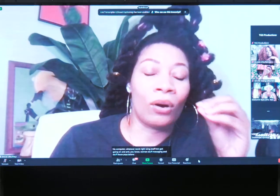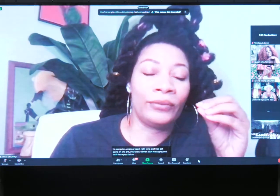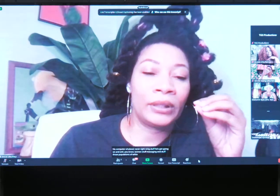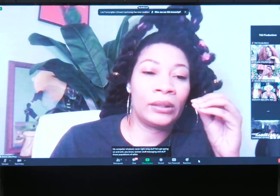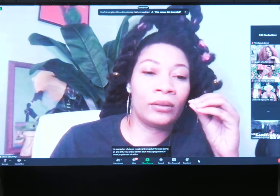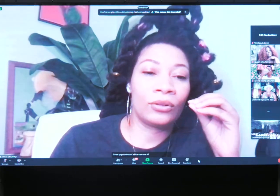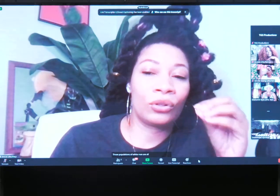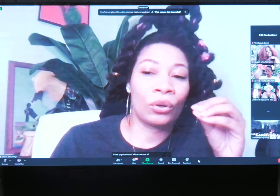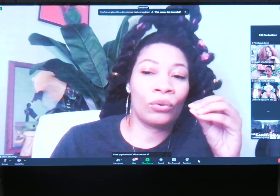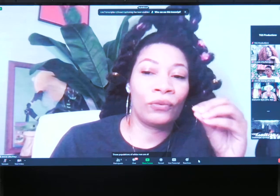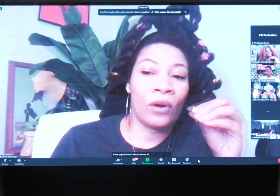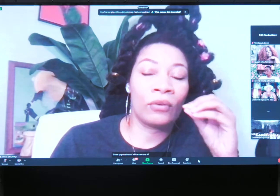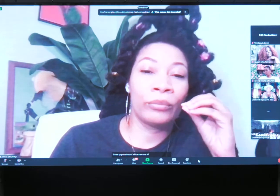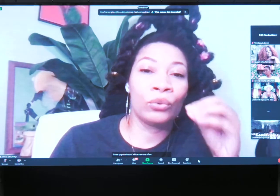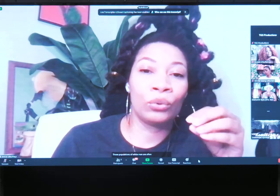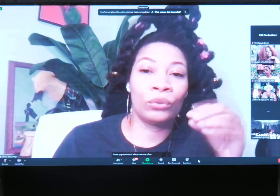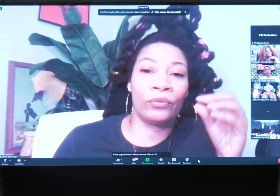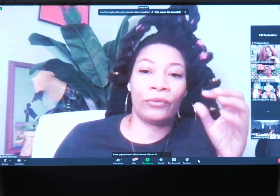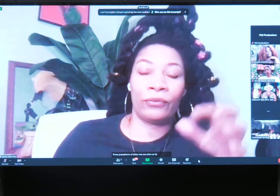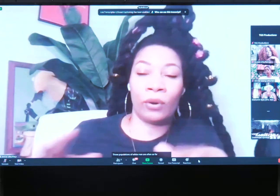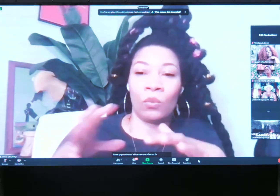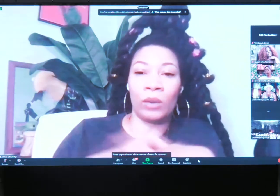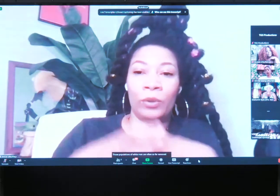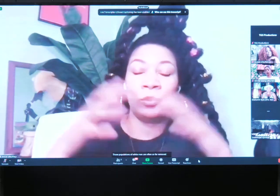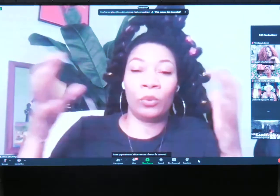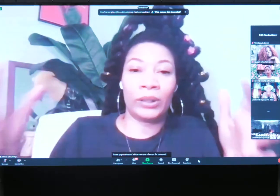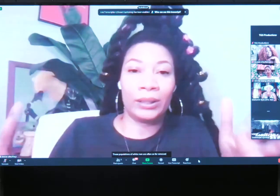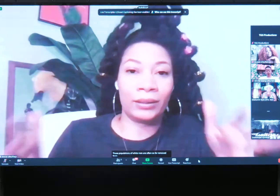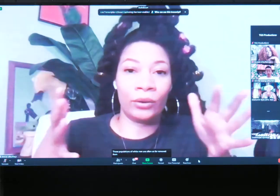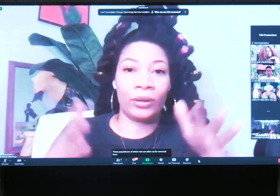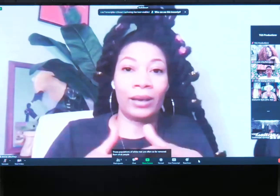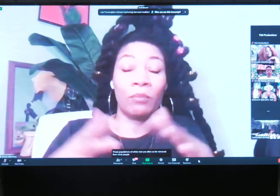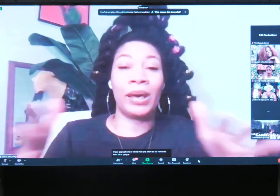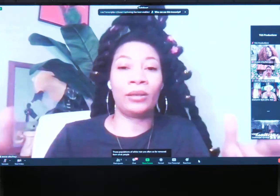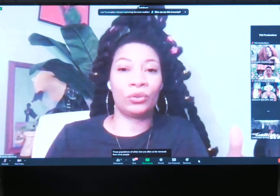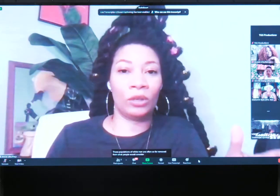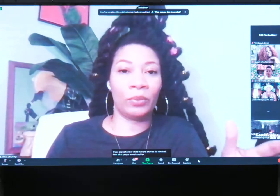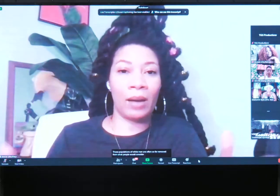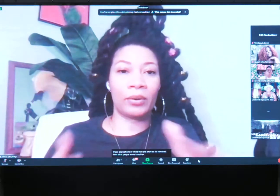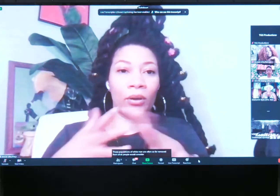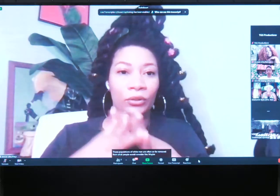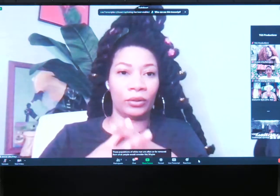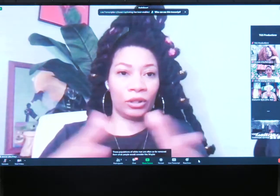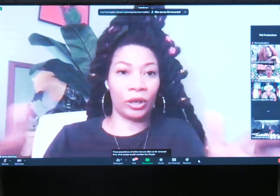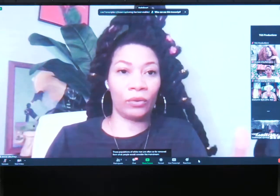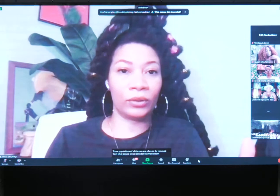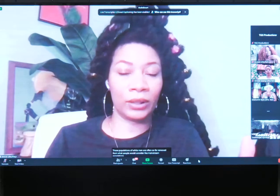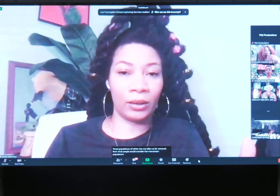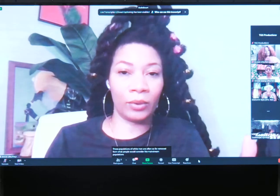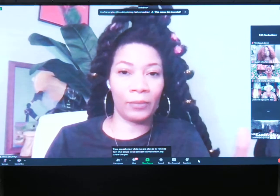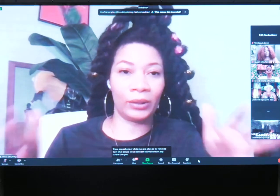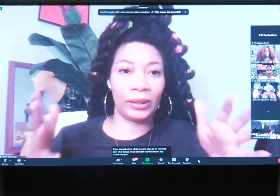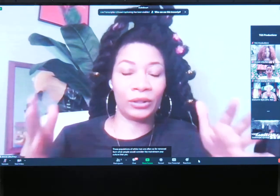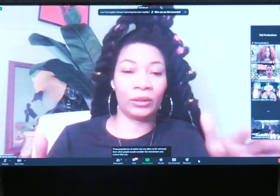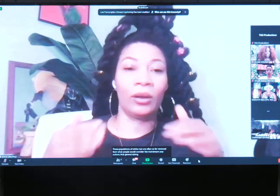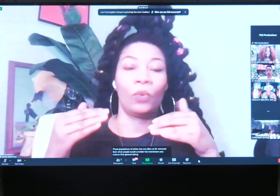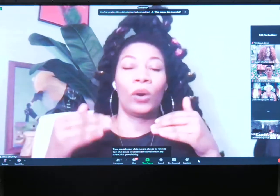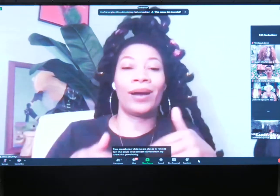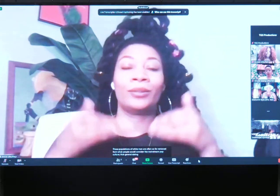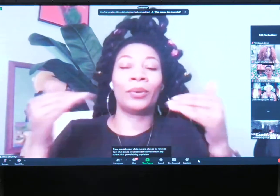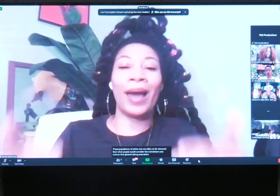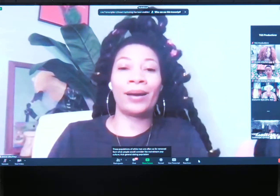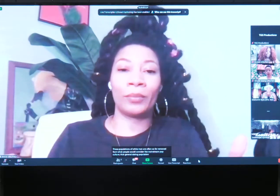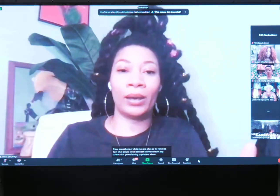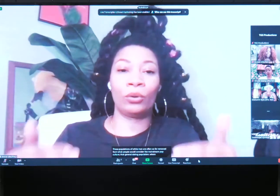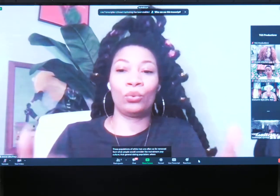men are often so far removed from what people would consider like mainstream pop culture, the general dating population,